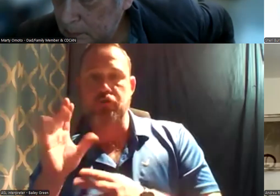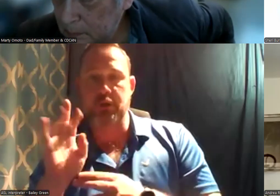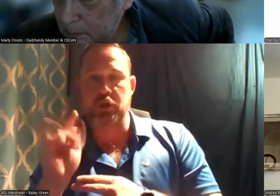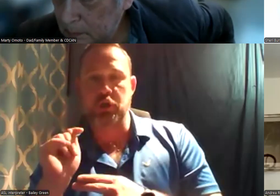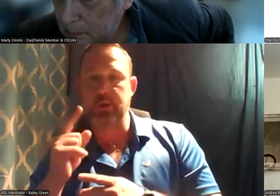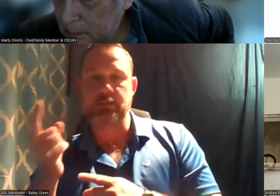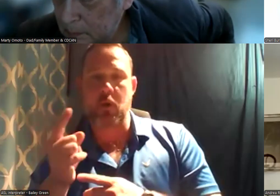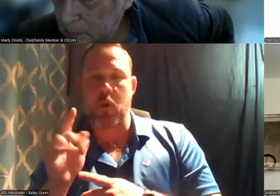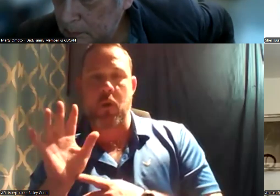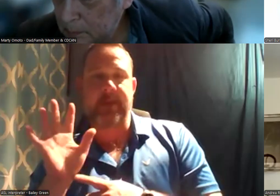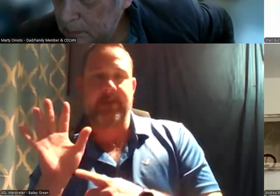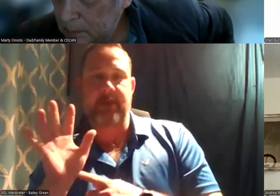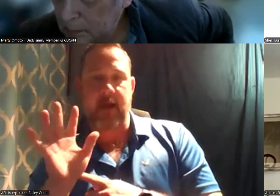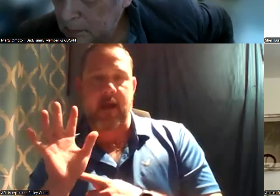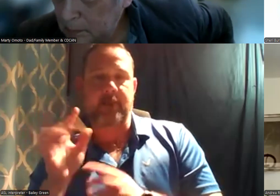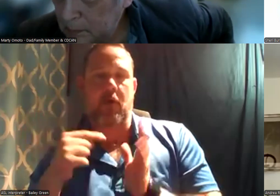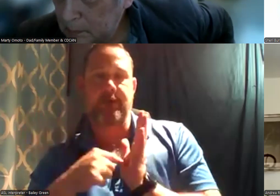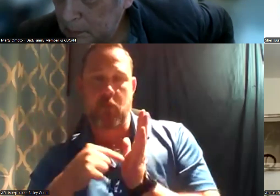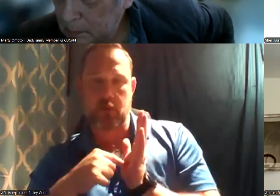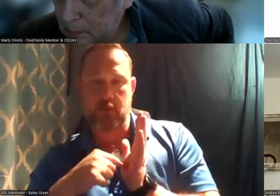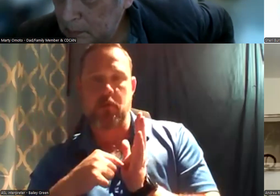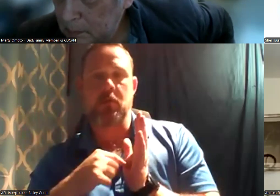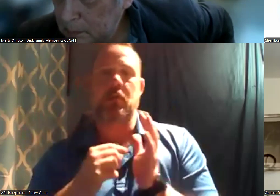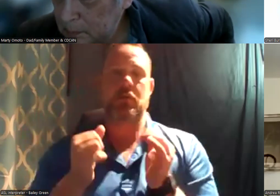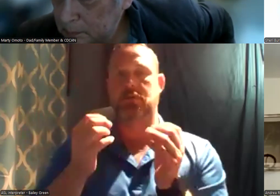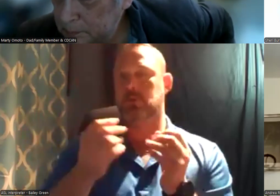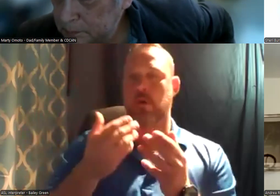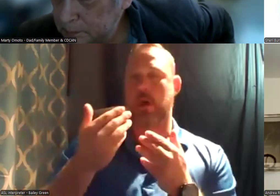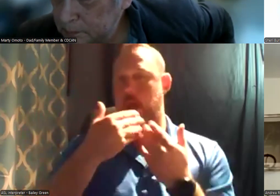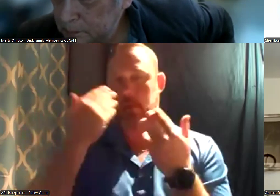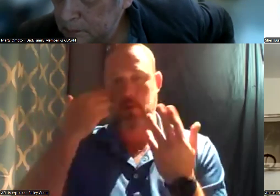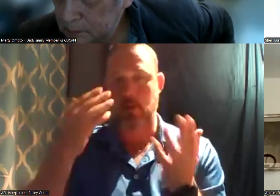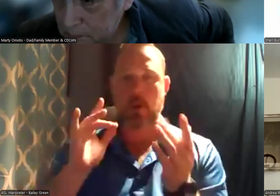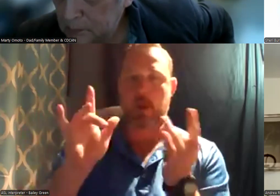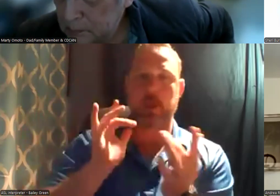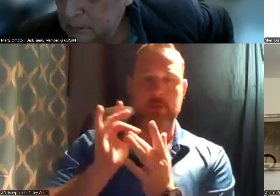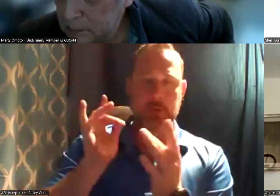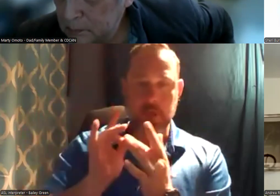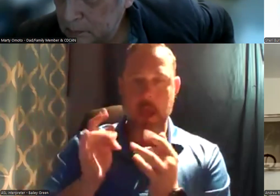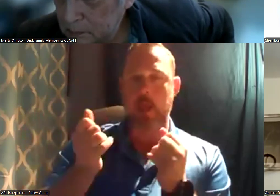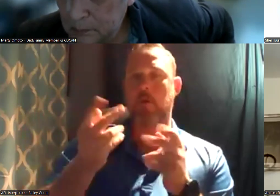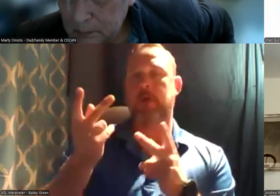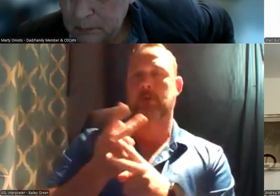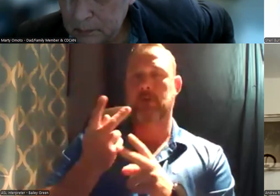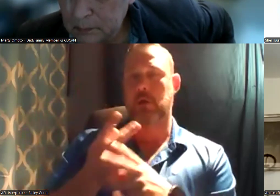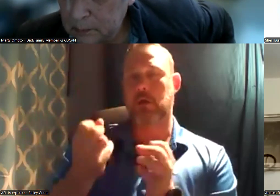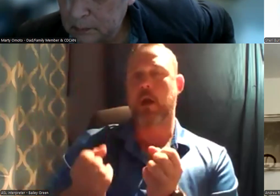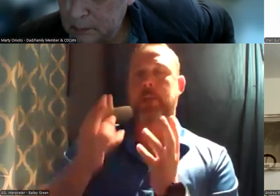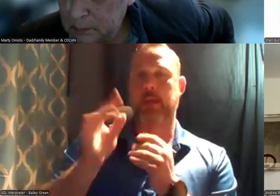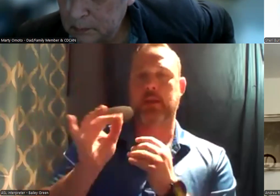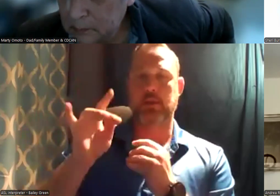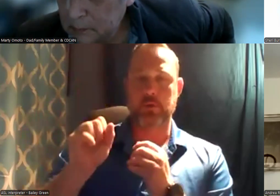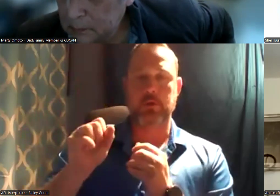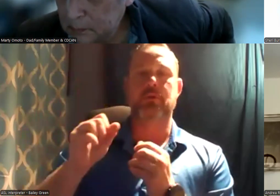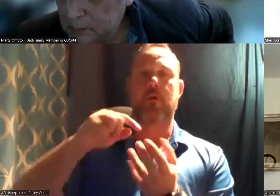only 5 are affordable. So again, I don't know how they reach out or how they figure out how many units are